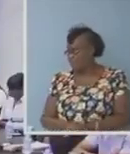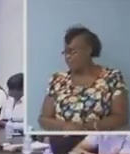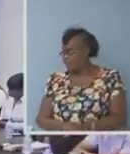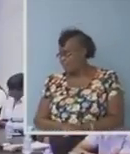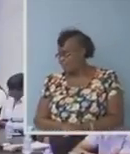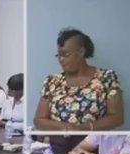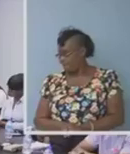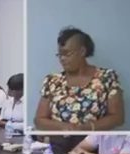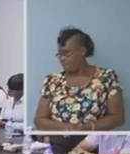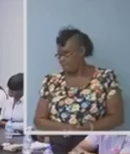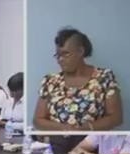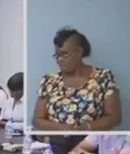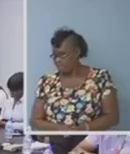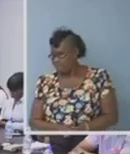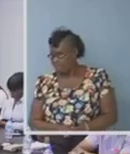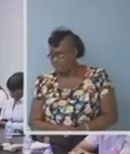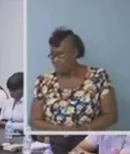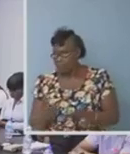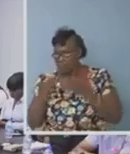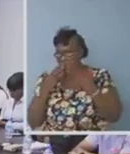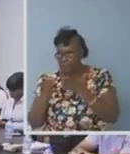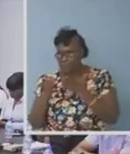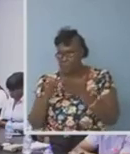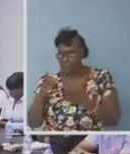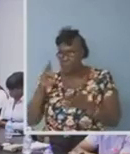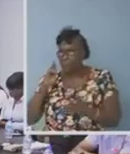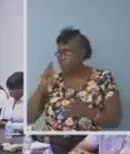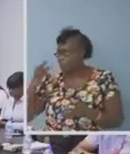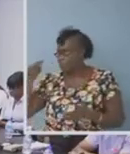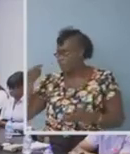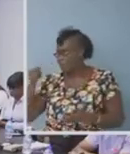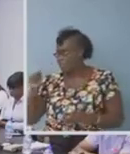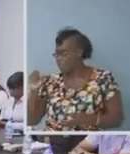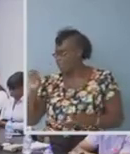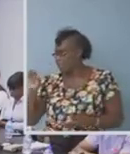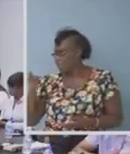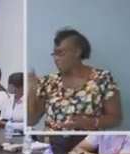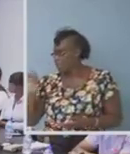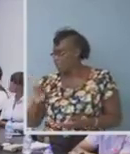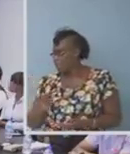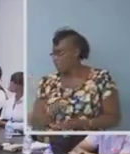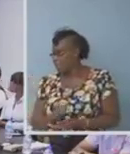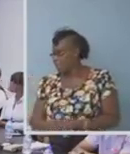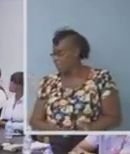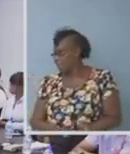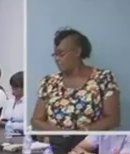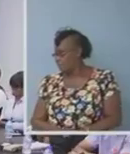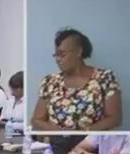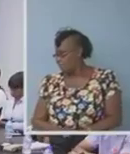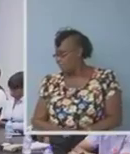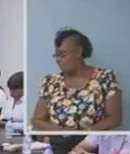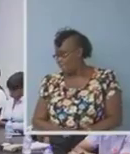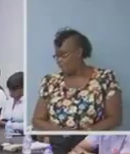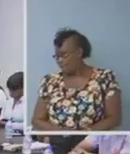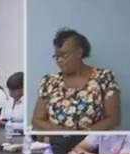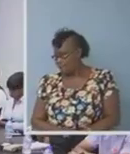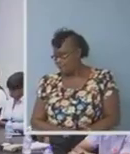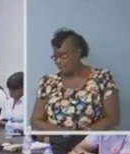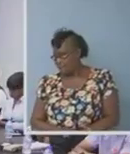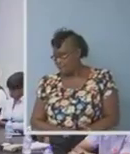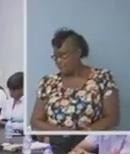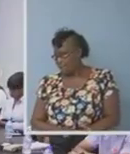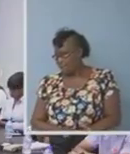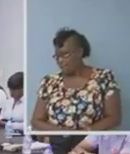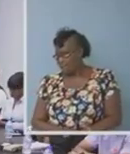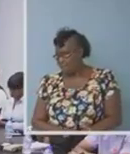Thank you very much, Mrs. Rollox-Hackett. Some persons may say we're going a bit long, but we are really trying our best to inform